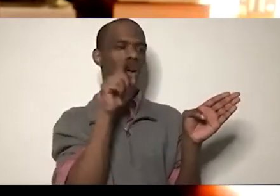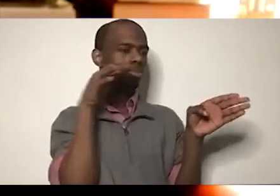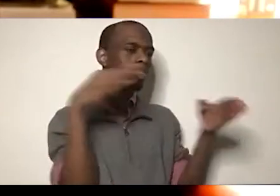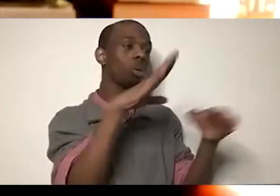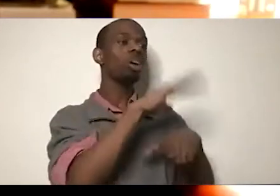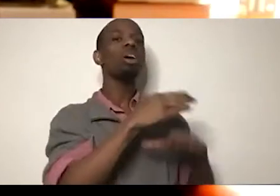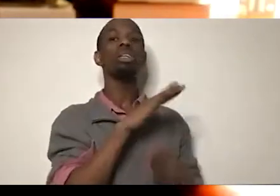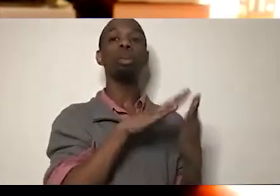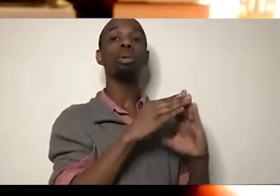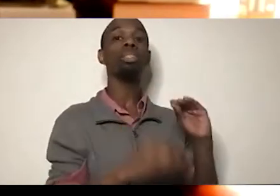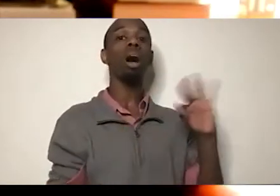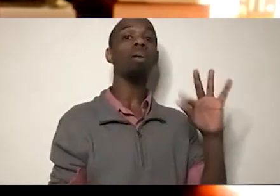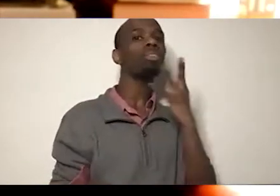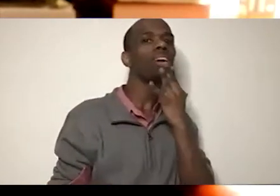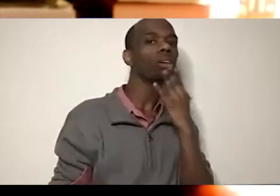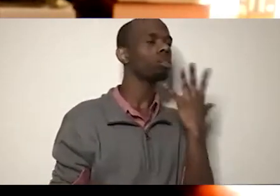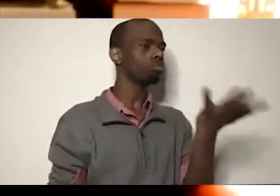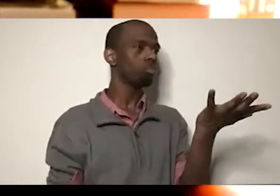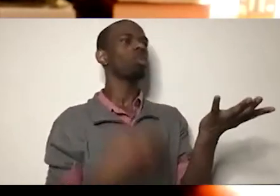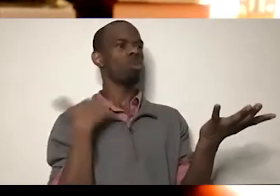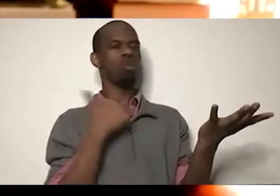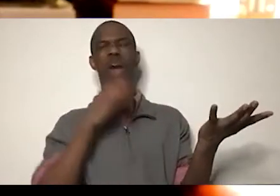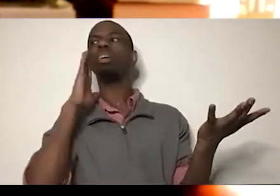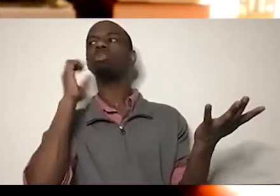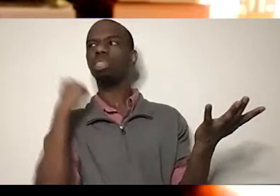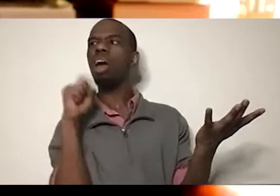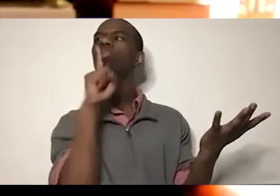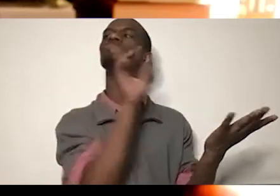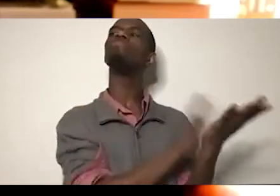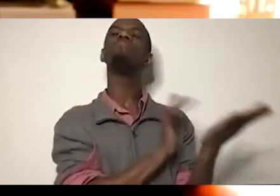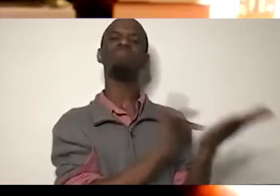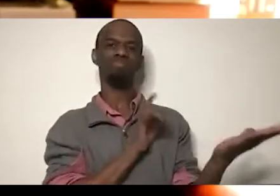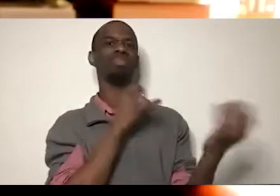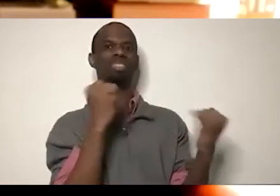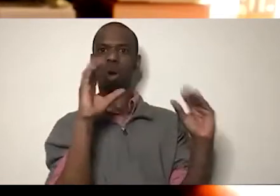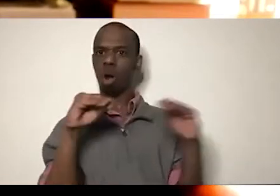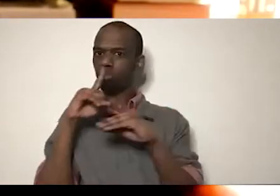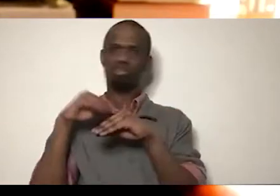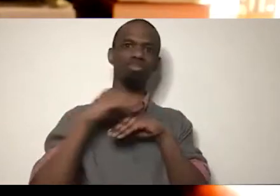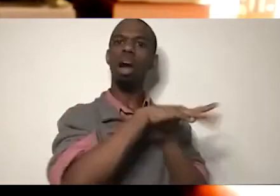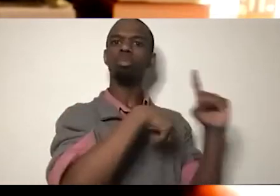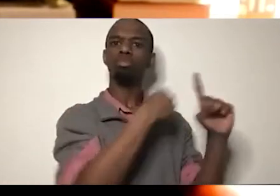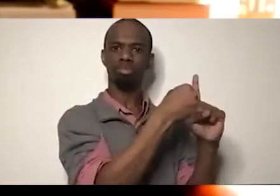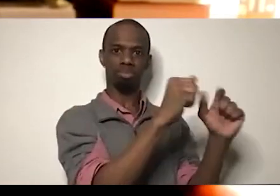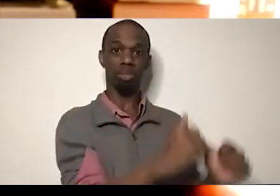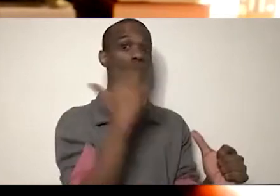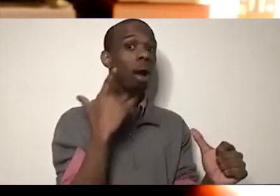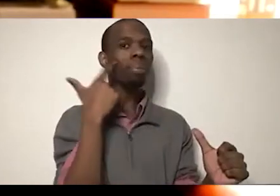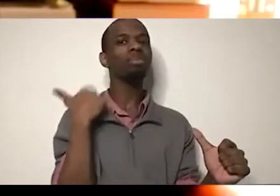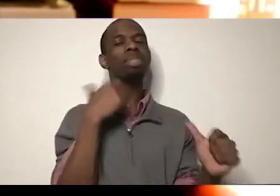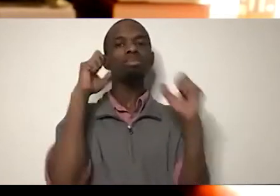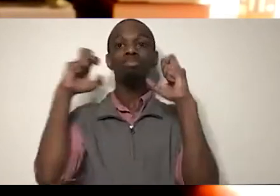of diversity in green groups, in our green national mainstream groups, the lack of diversity in our government agencies,